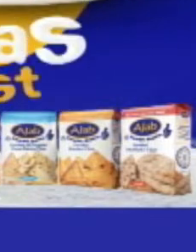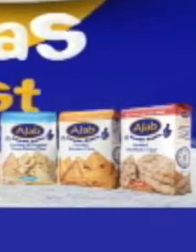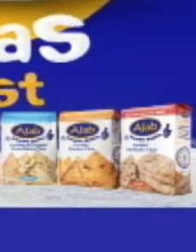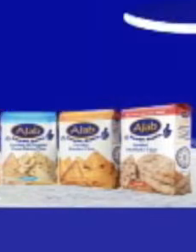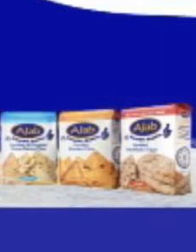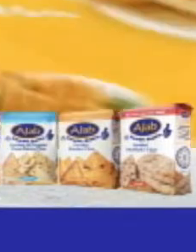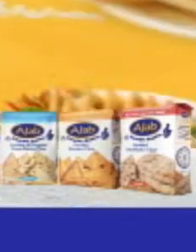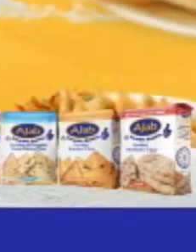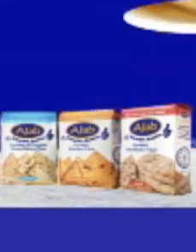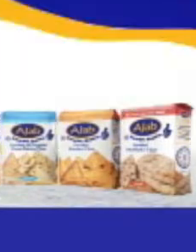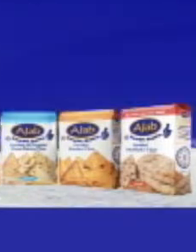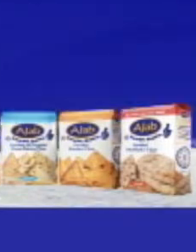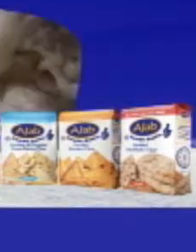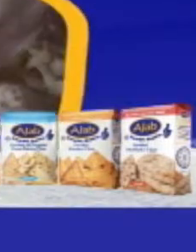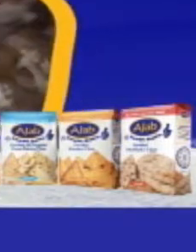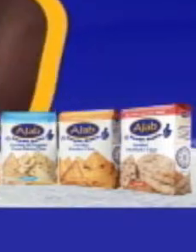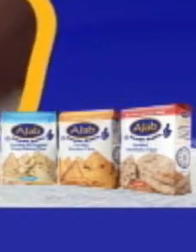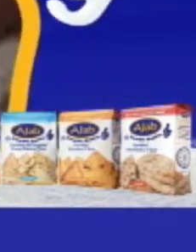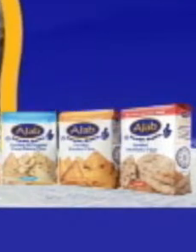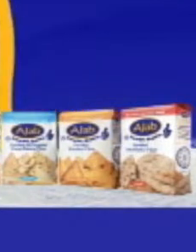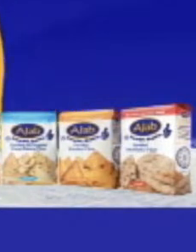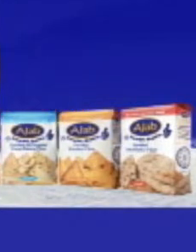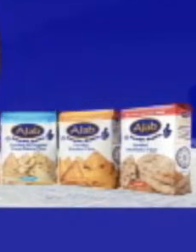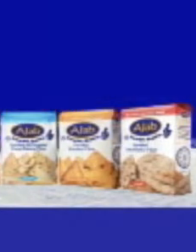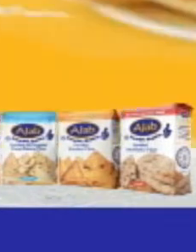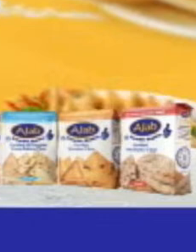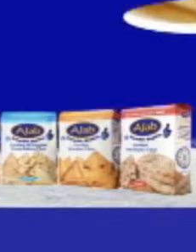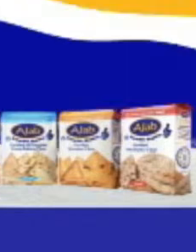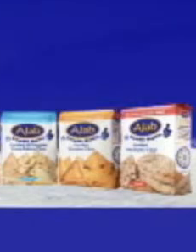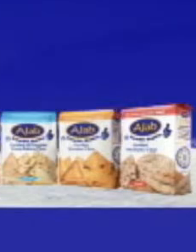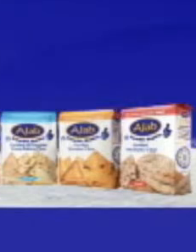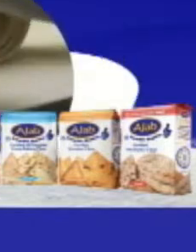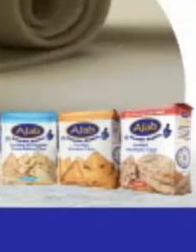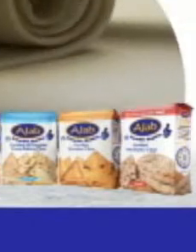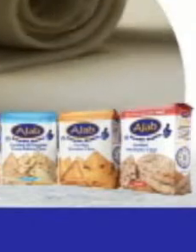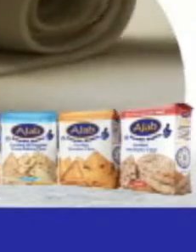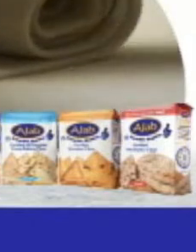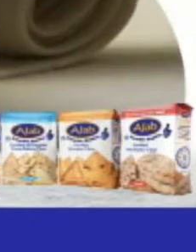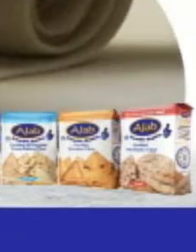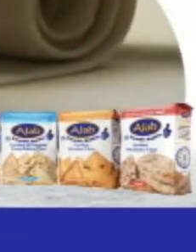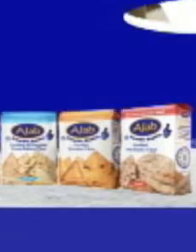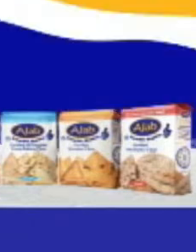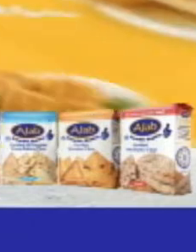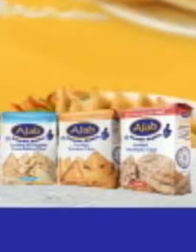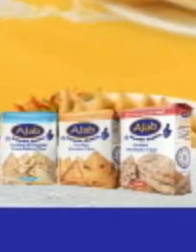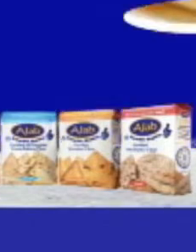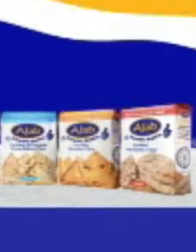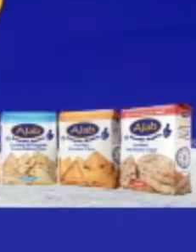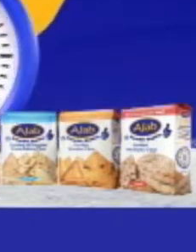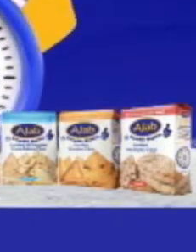samos prepared just. Easy. No stress, no mess when you're kneading. Easy. Ajab is a soft, rolls out so. Easy. So quick.